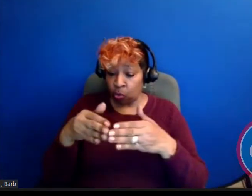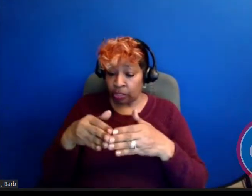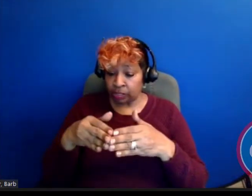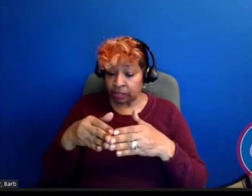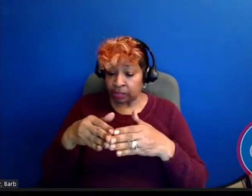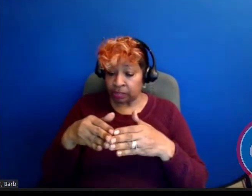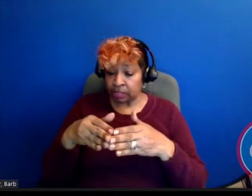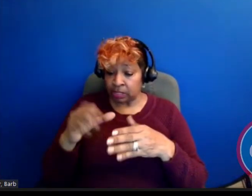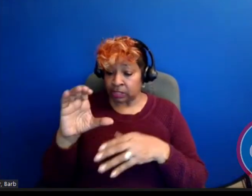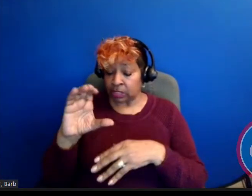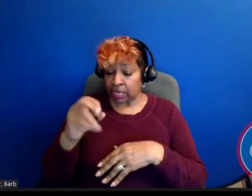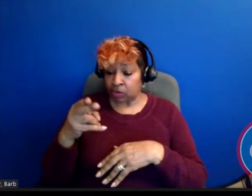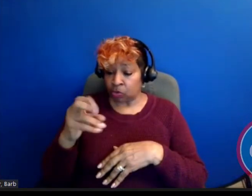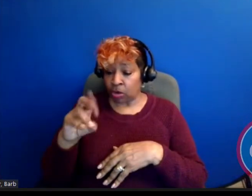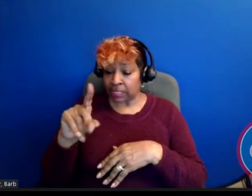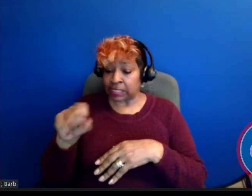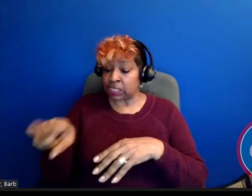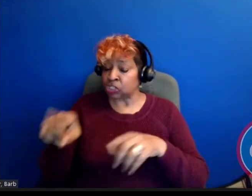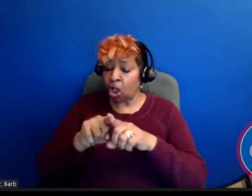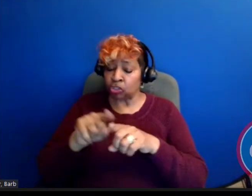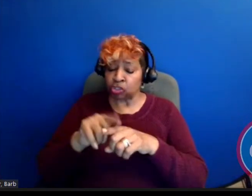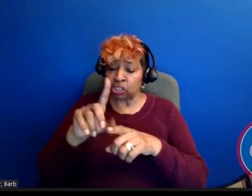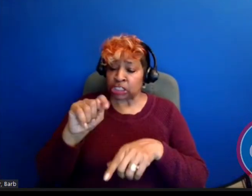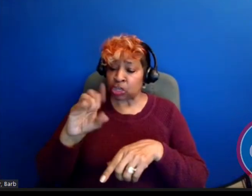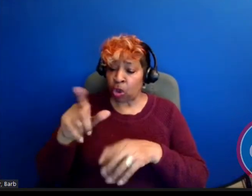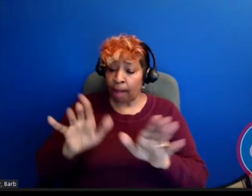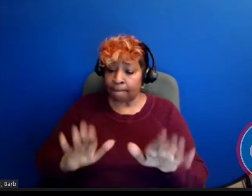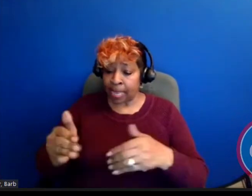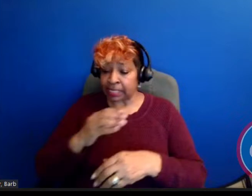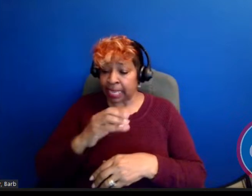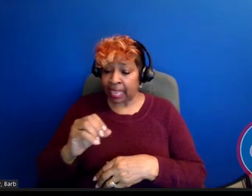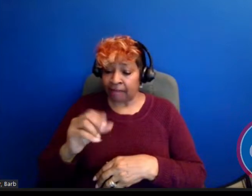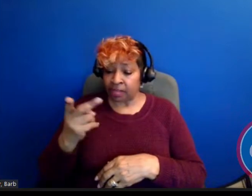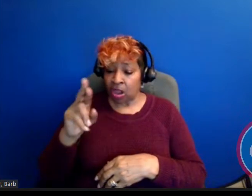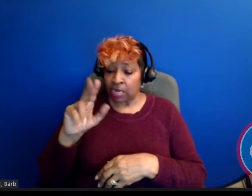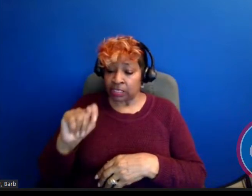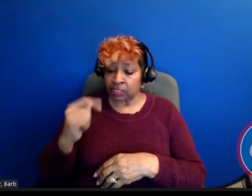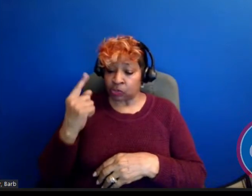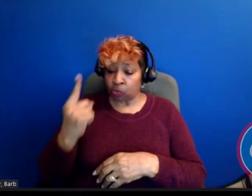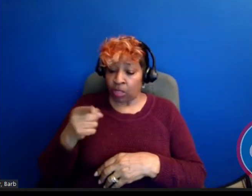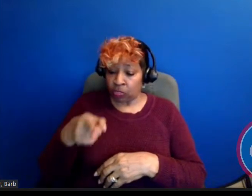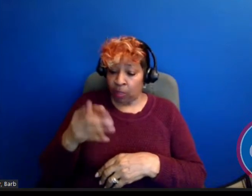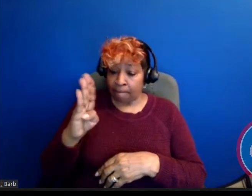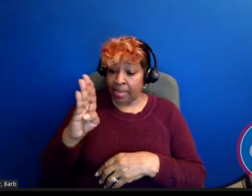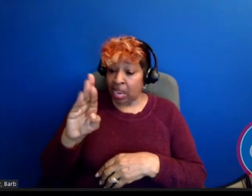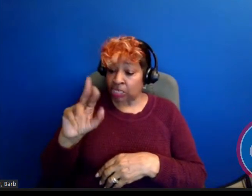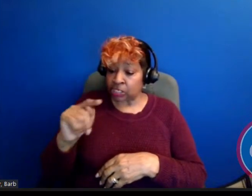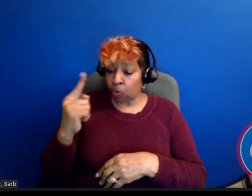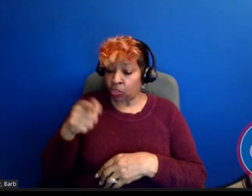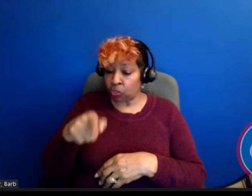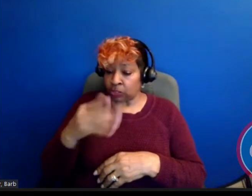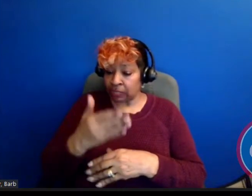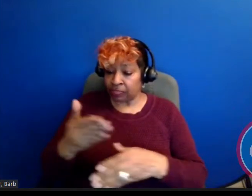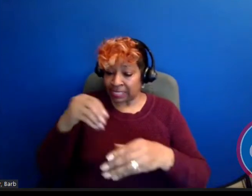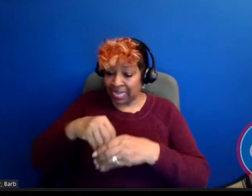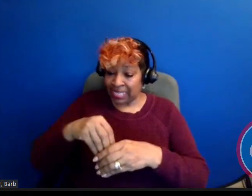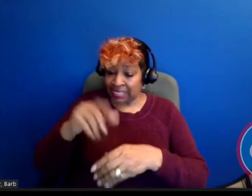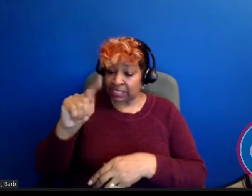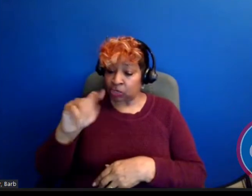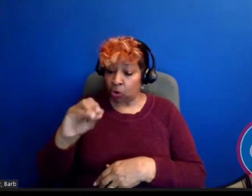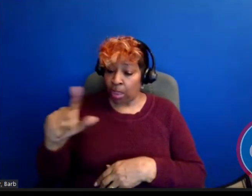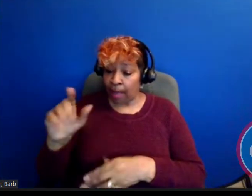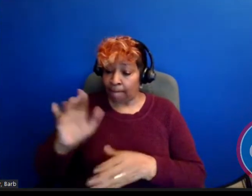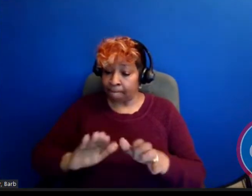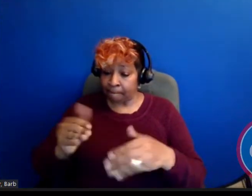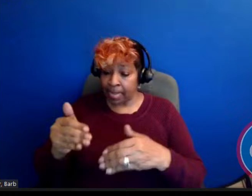also a toolbox of all these elements. And BRT is one of those elements in the toolbox. how do you put the two together? And that's not what